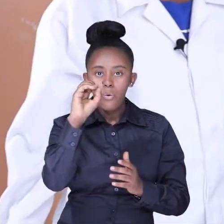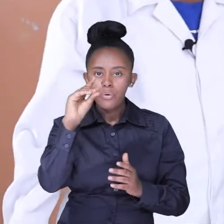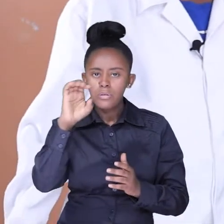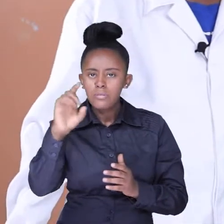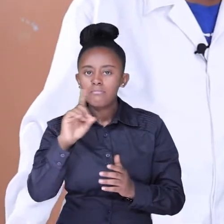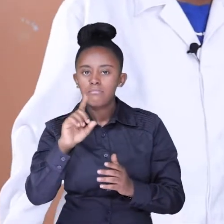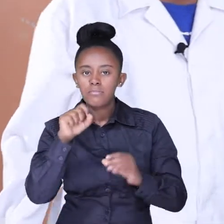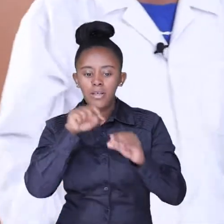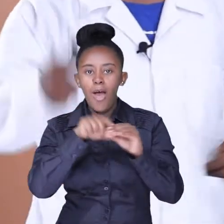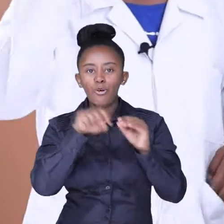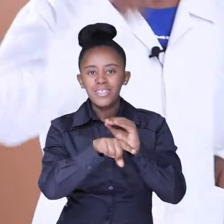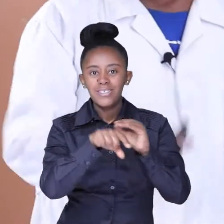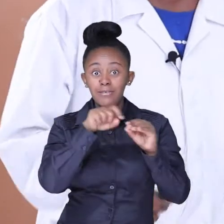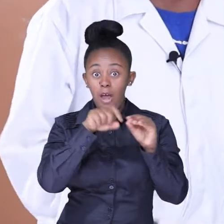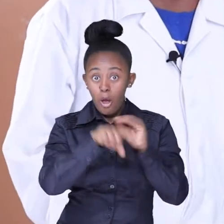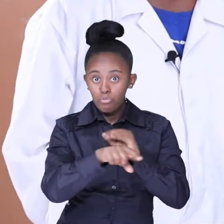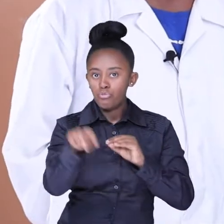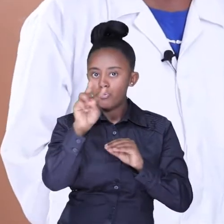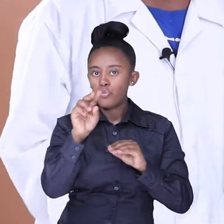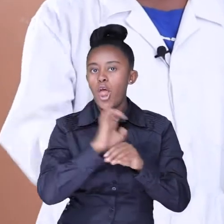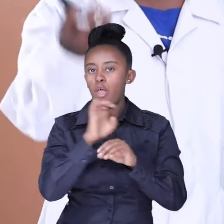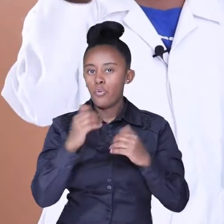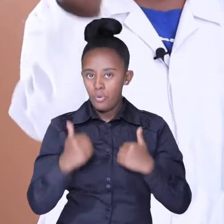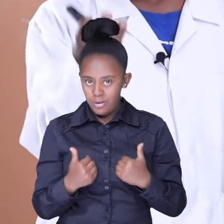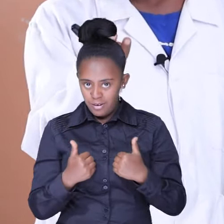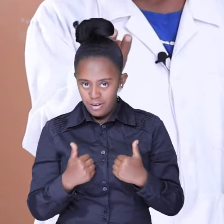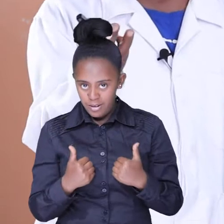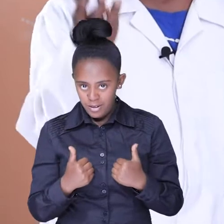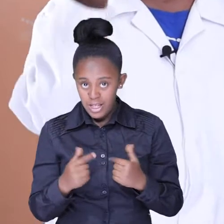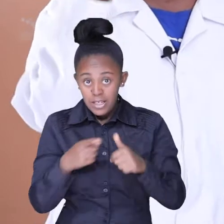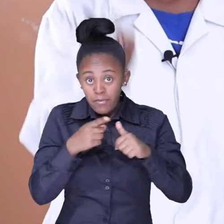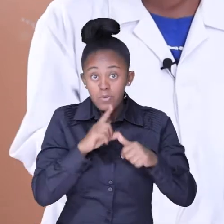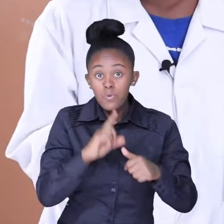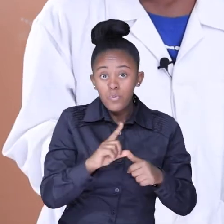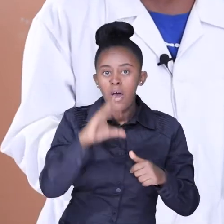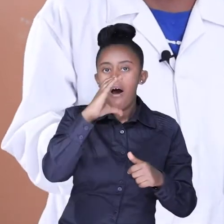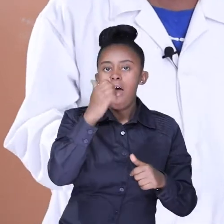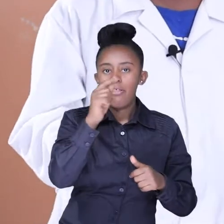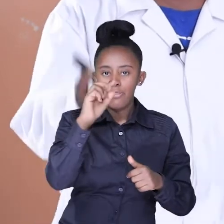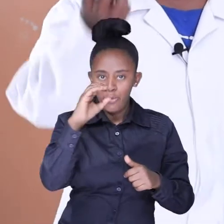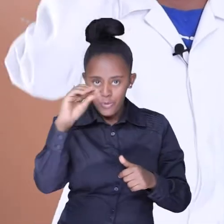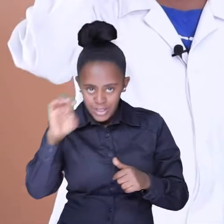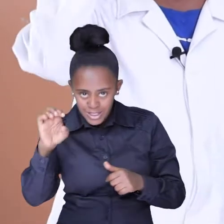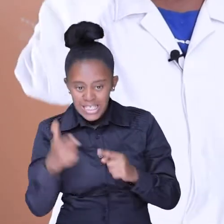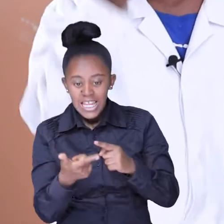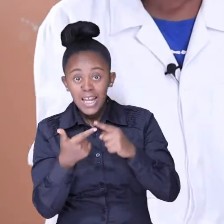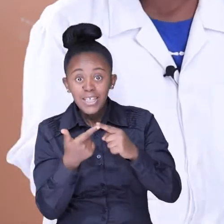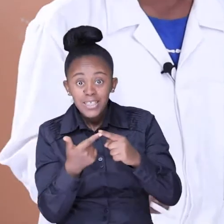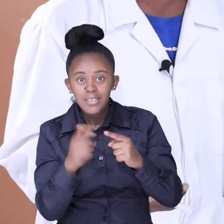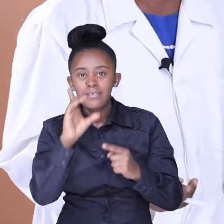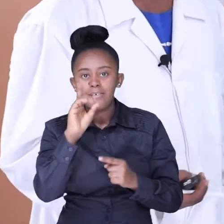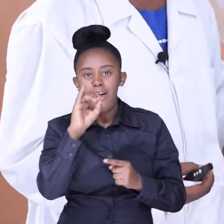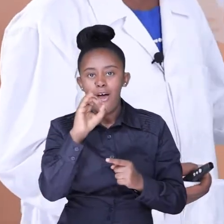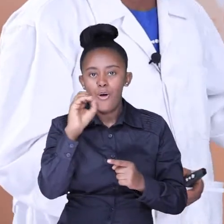what? Electron component which have two electrodes. The first one is cathode and the next one is